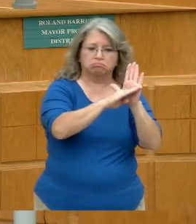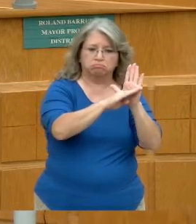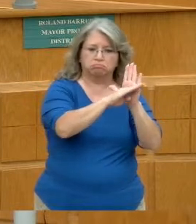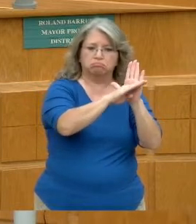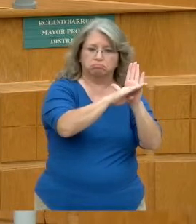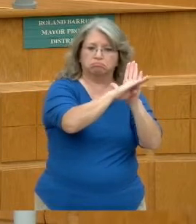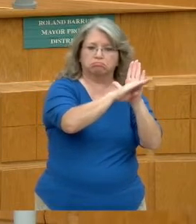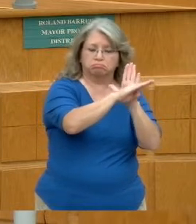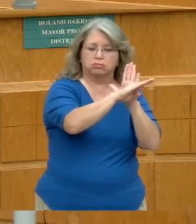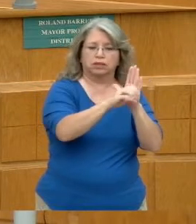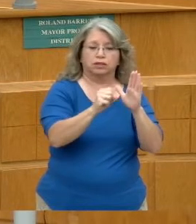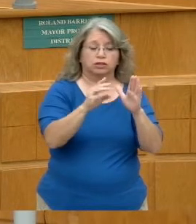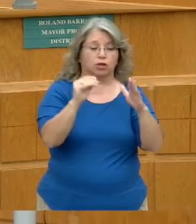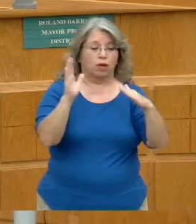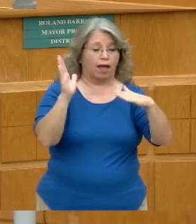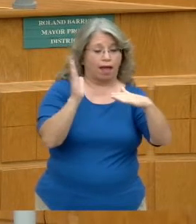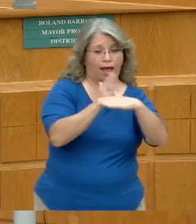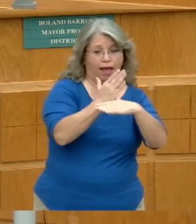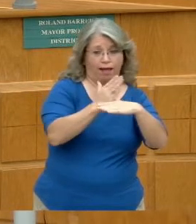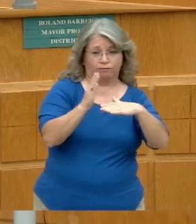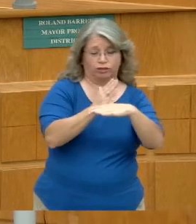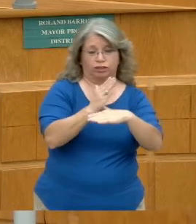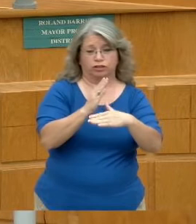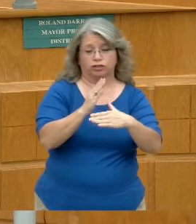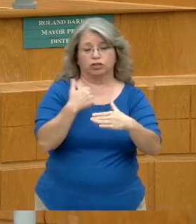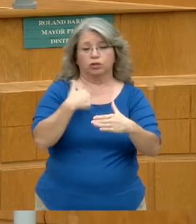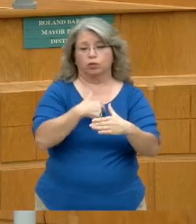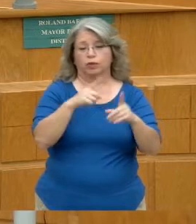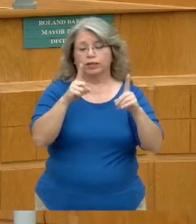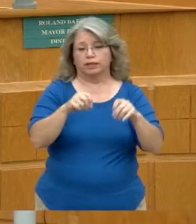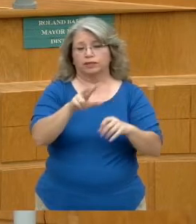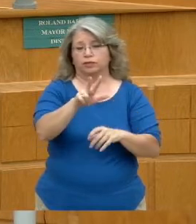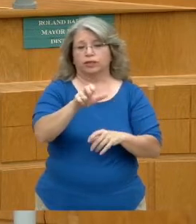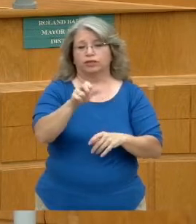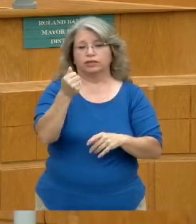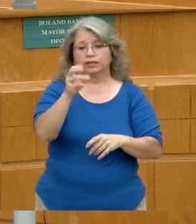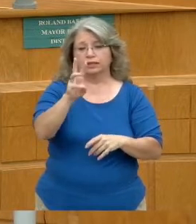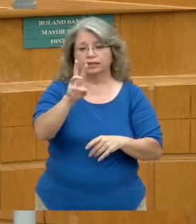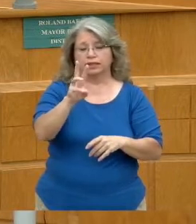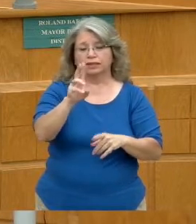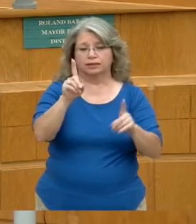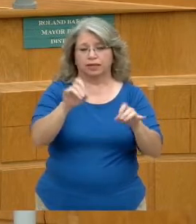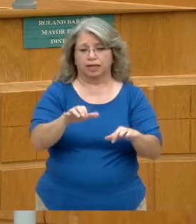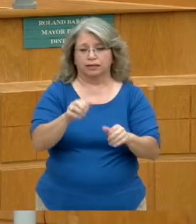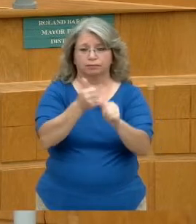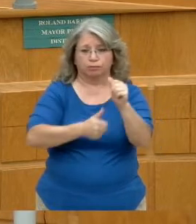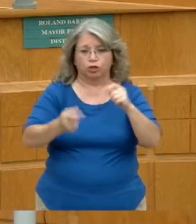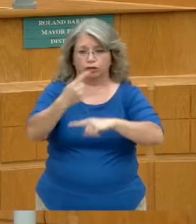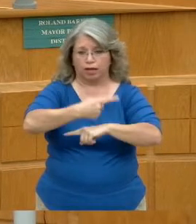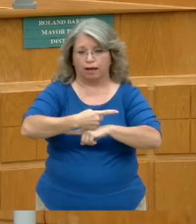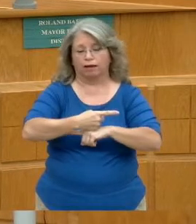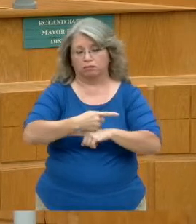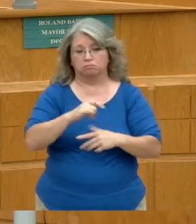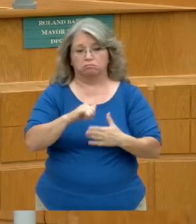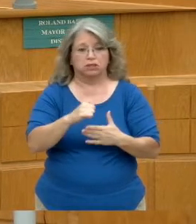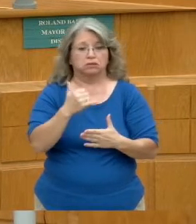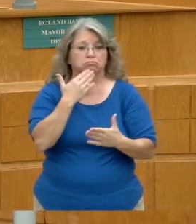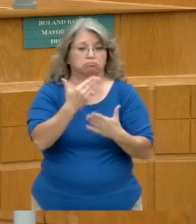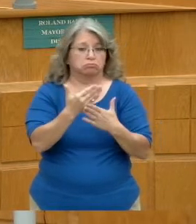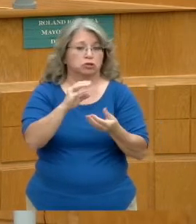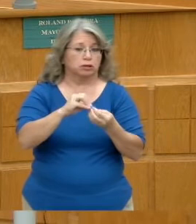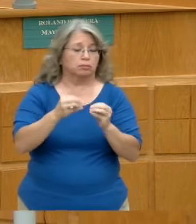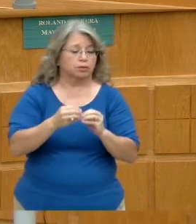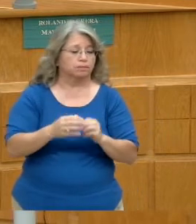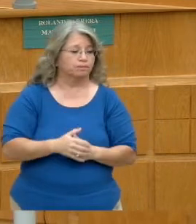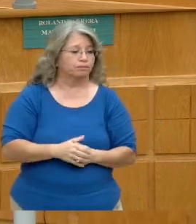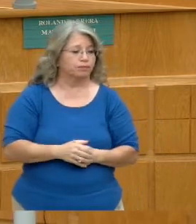7 days, when you look at the daily average, 316 tests a day. And so that's pretty decent. And then when we look at this